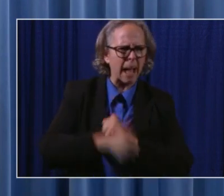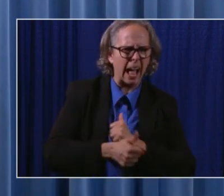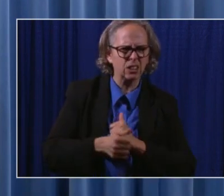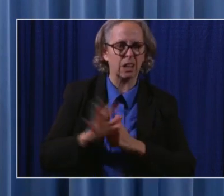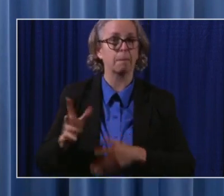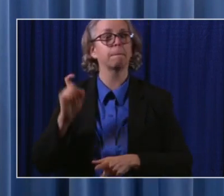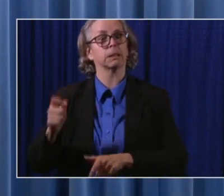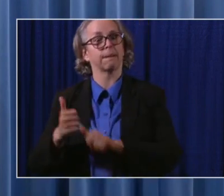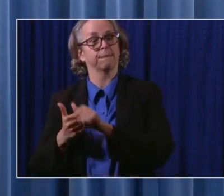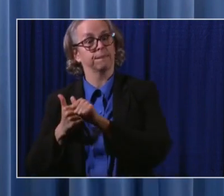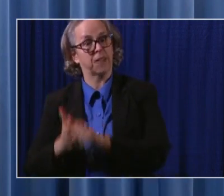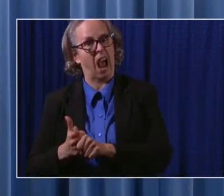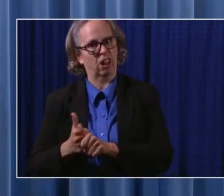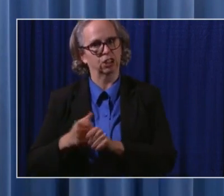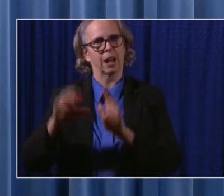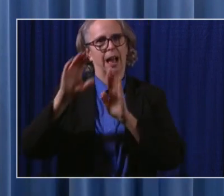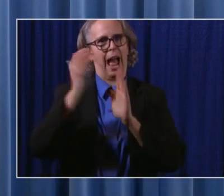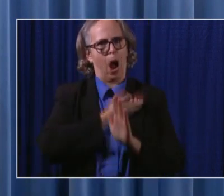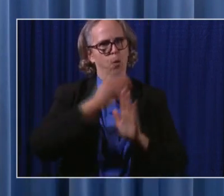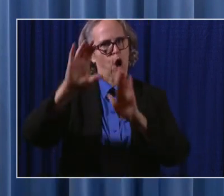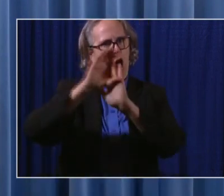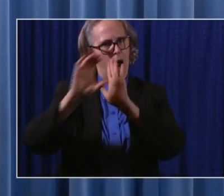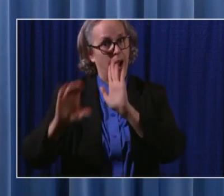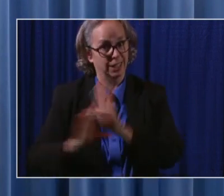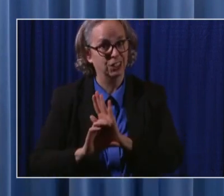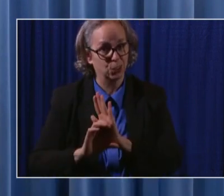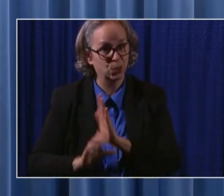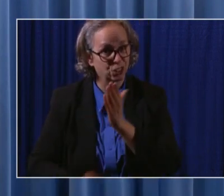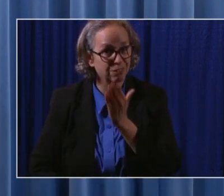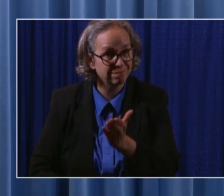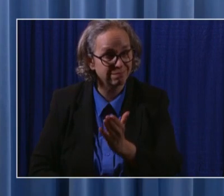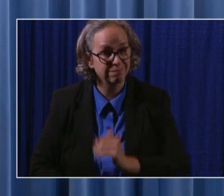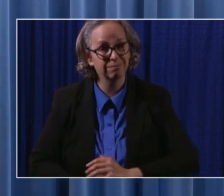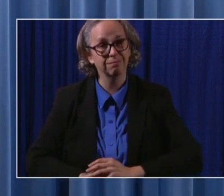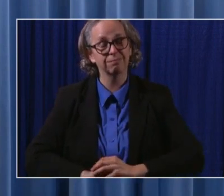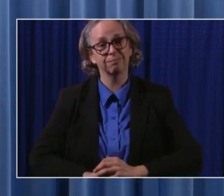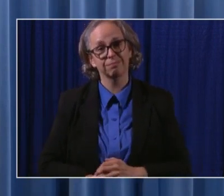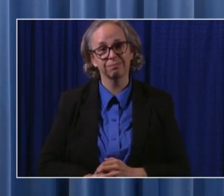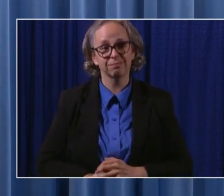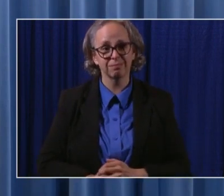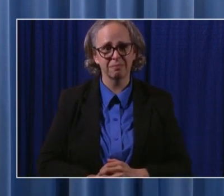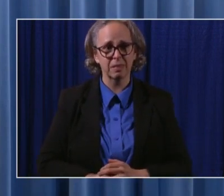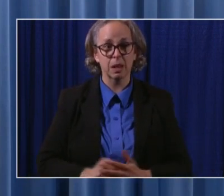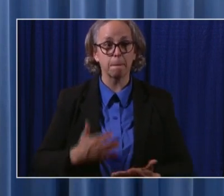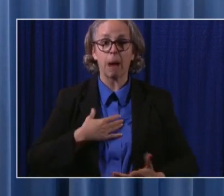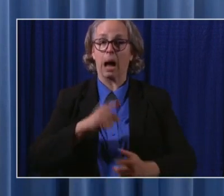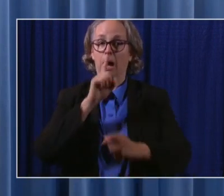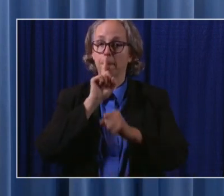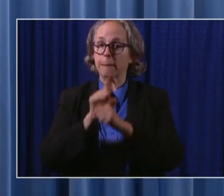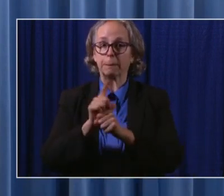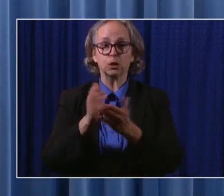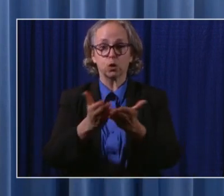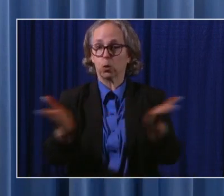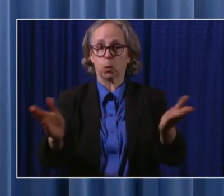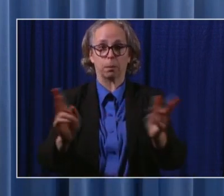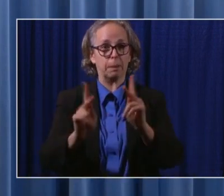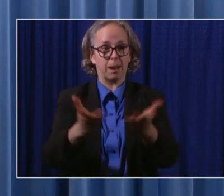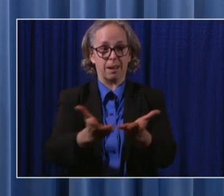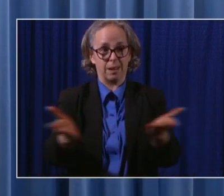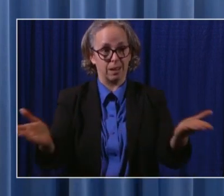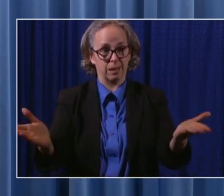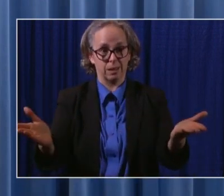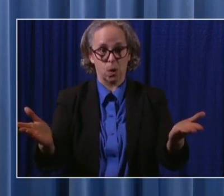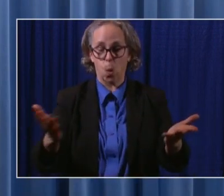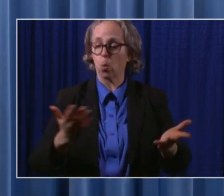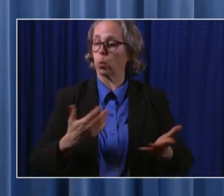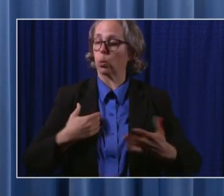pass something that's not constitutional. So my commitment is the people of Ohio that we will do whatever we can to have more